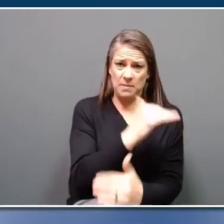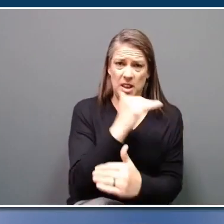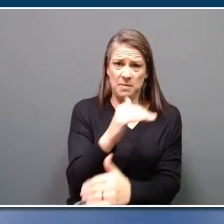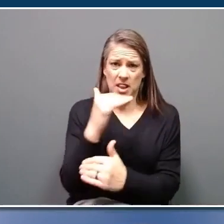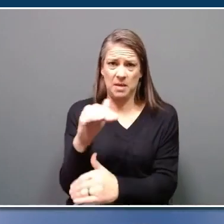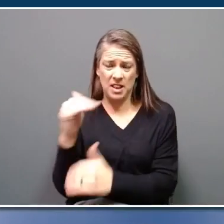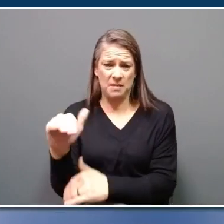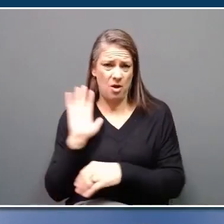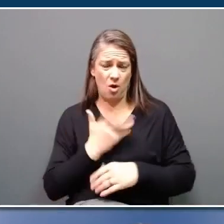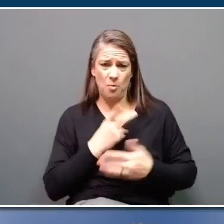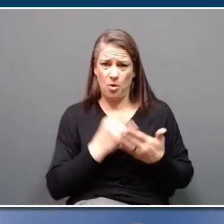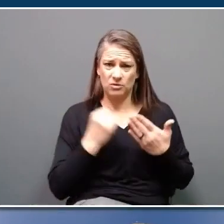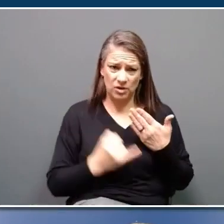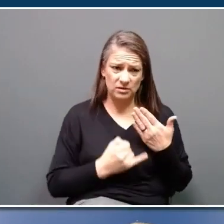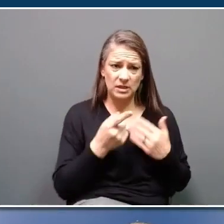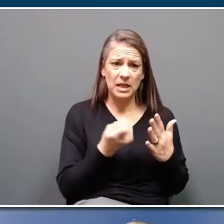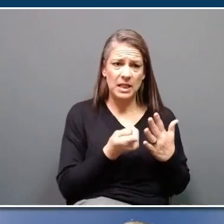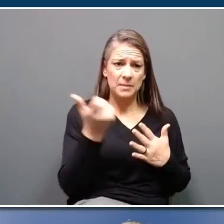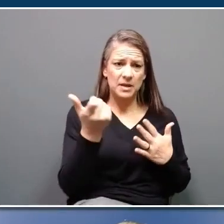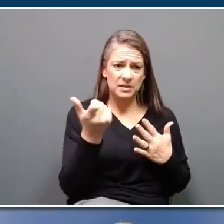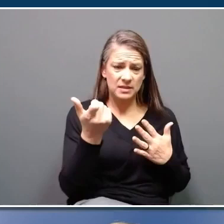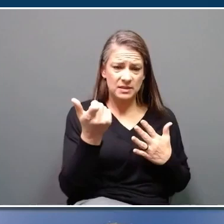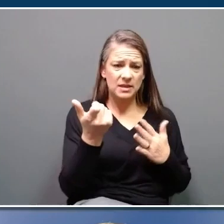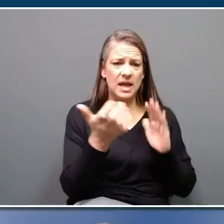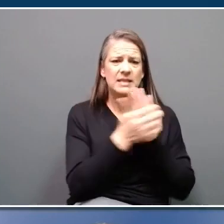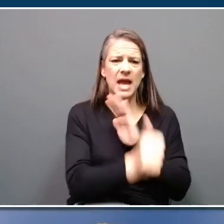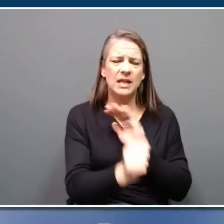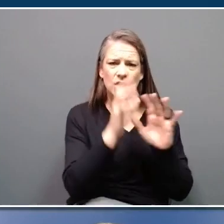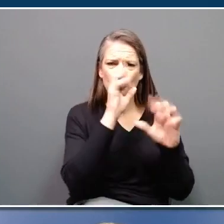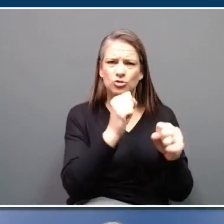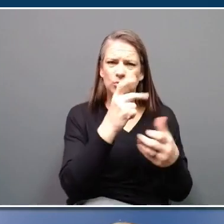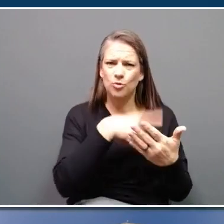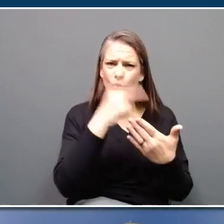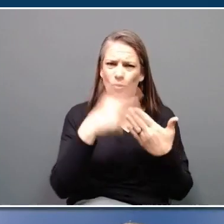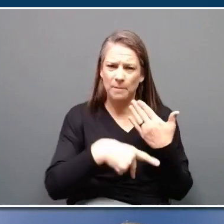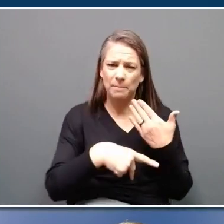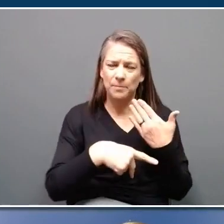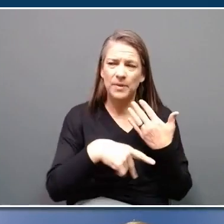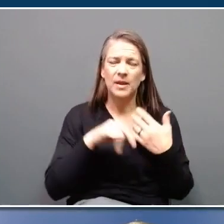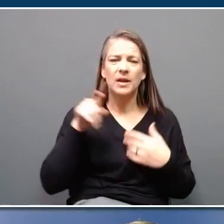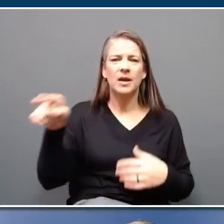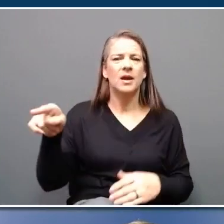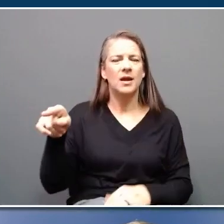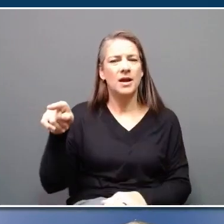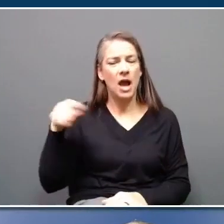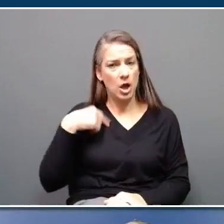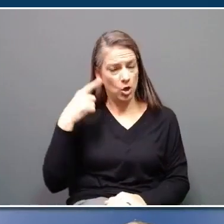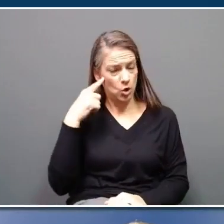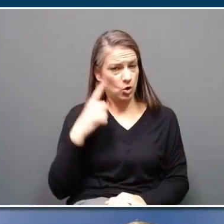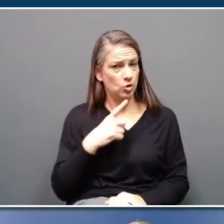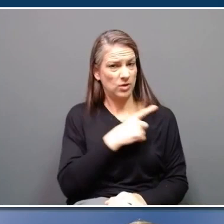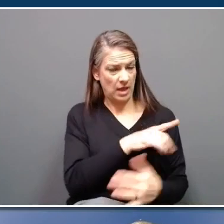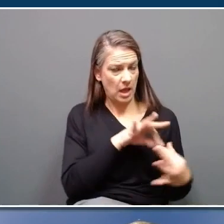there. It eliminated the talent attraction program that our regional chambers came up with. I hear the General Assembly say, we've